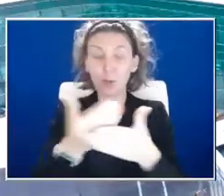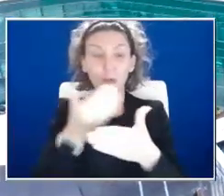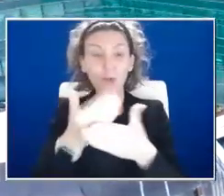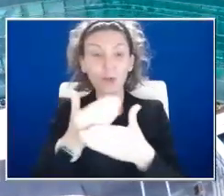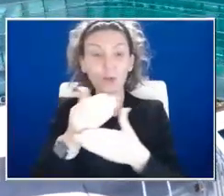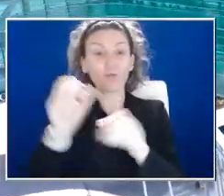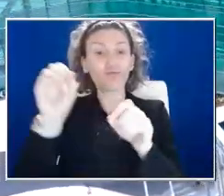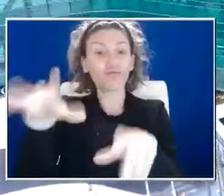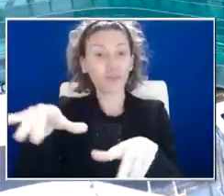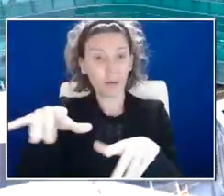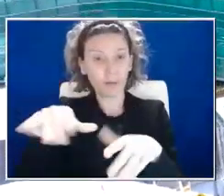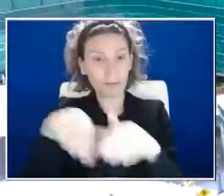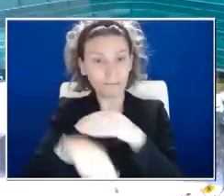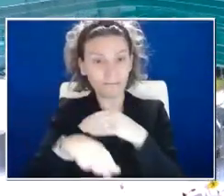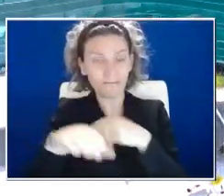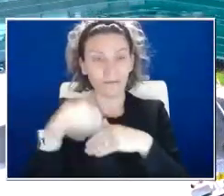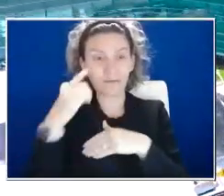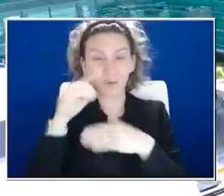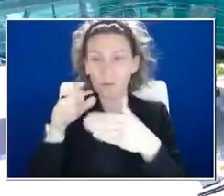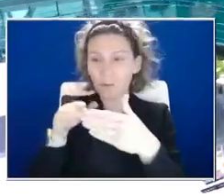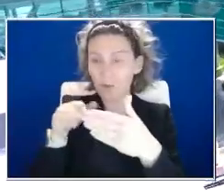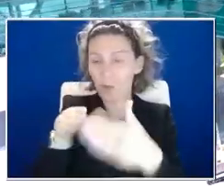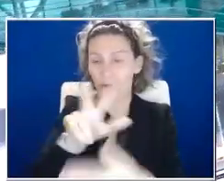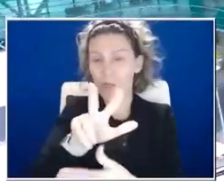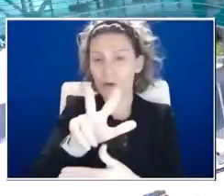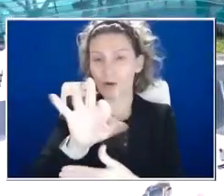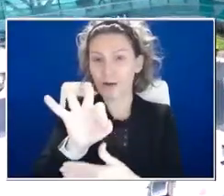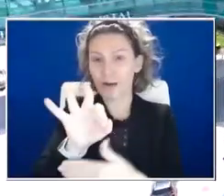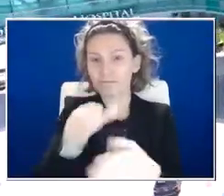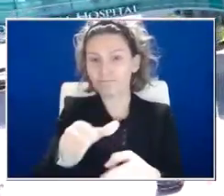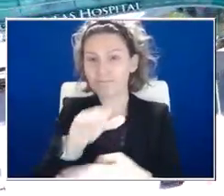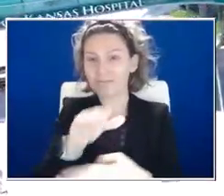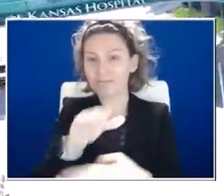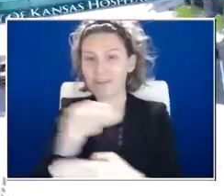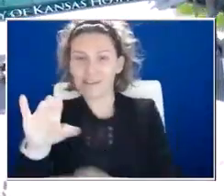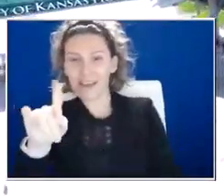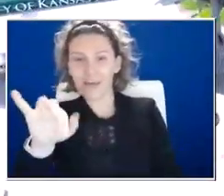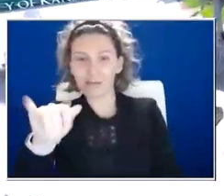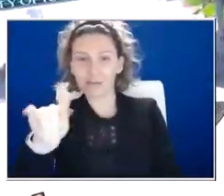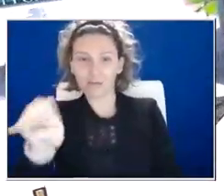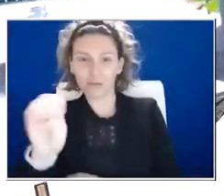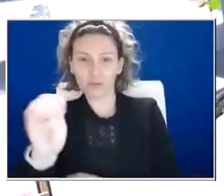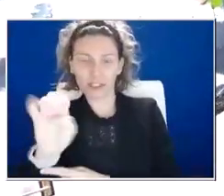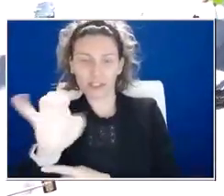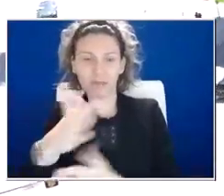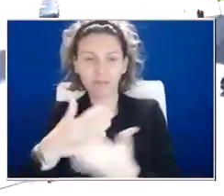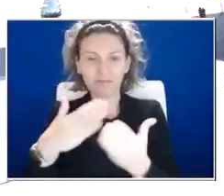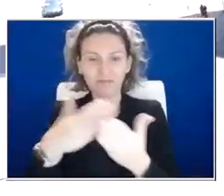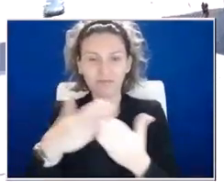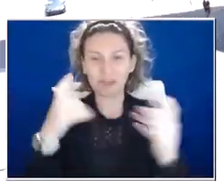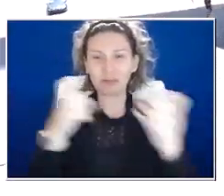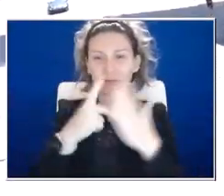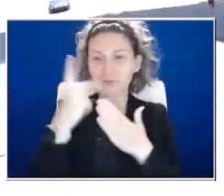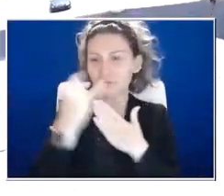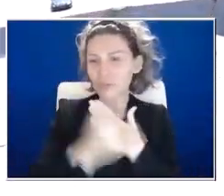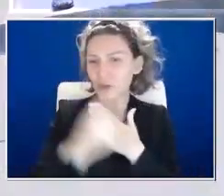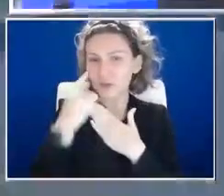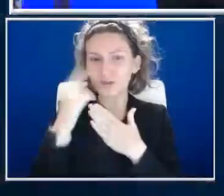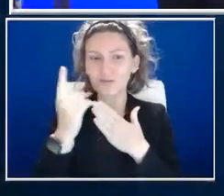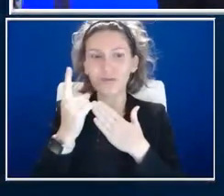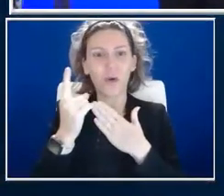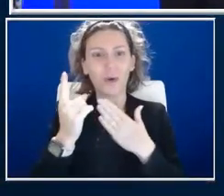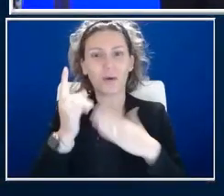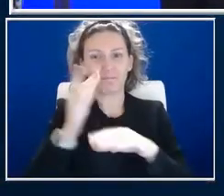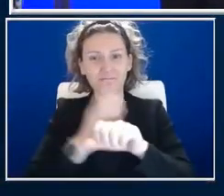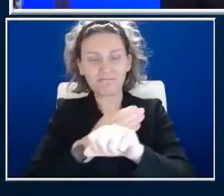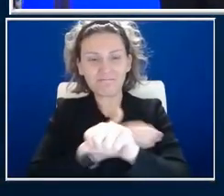39th and Cambridge. But that is just part of a bigger project to overhaul our emergency department. The emergency department's